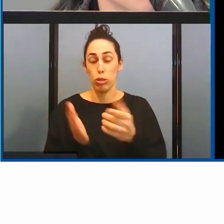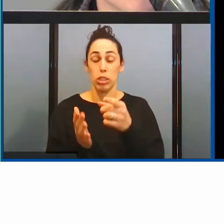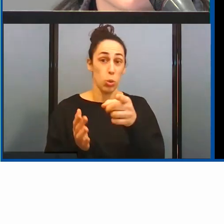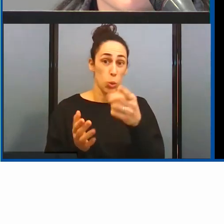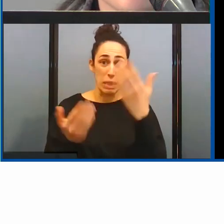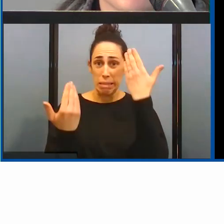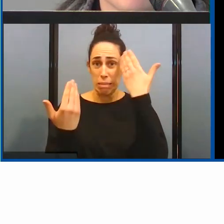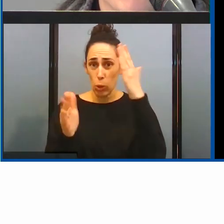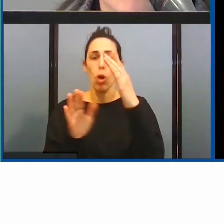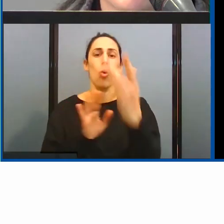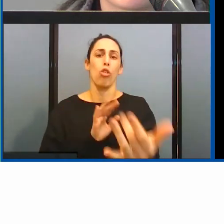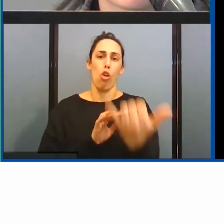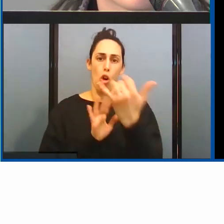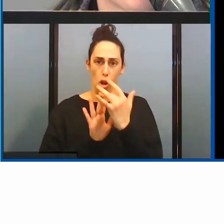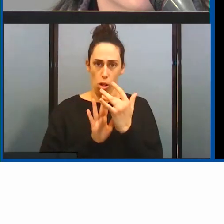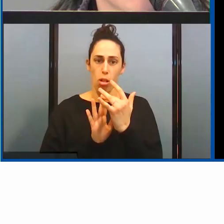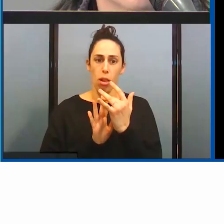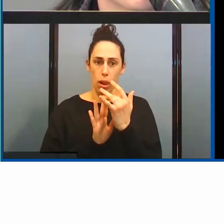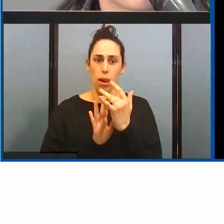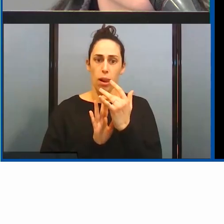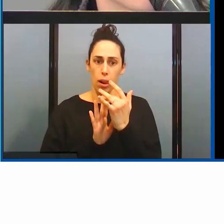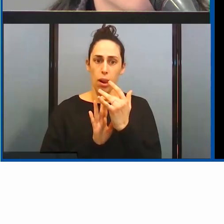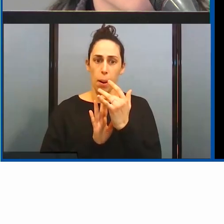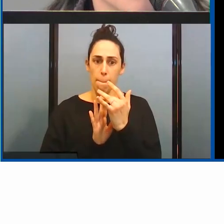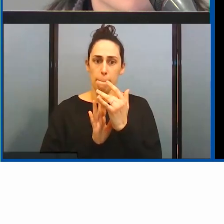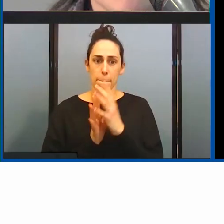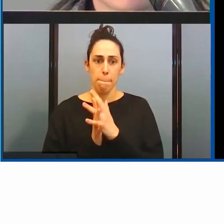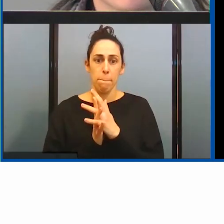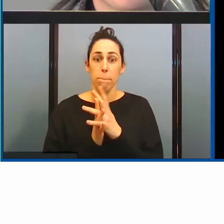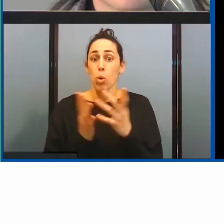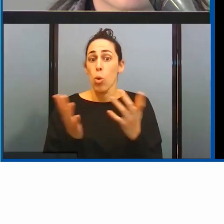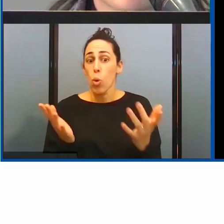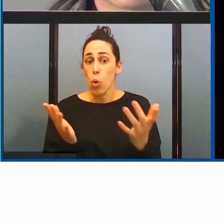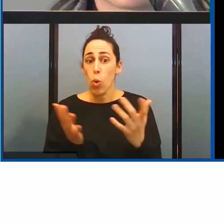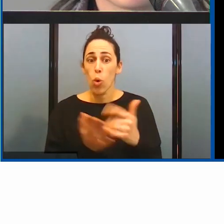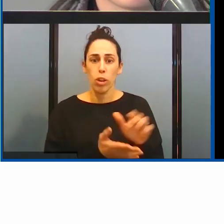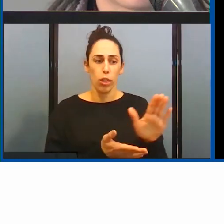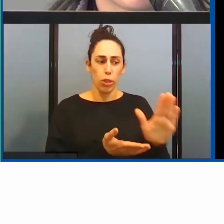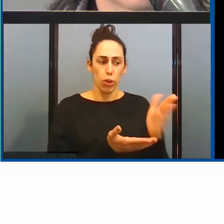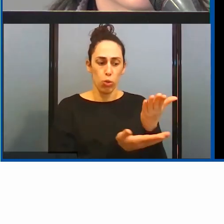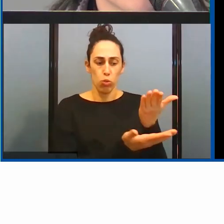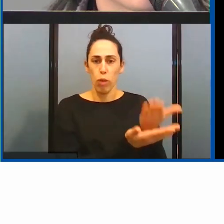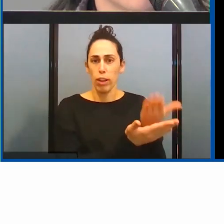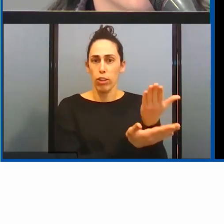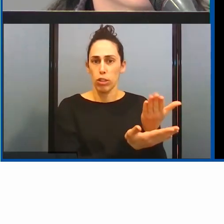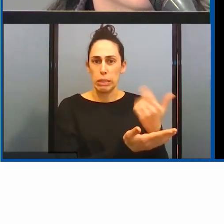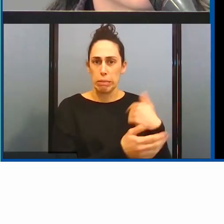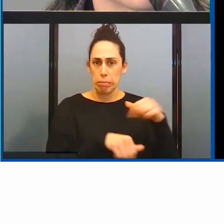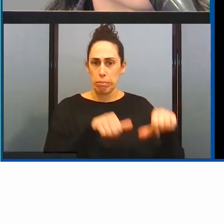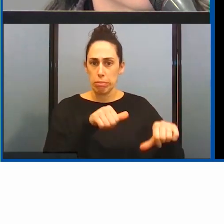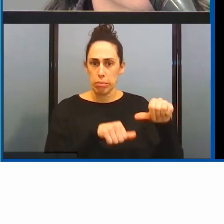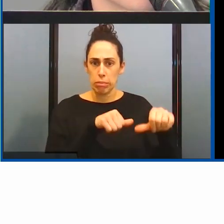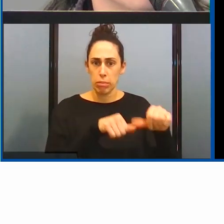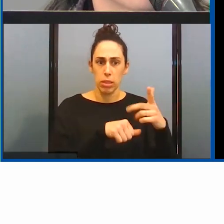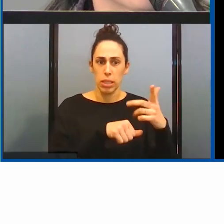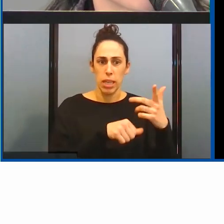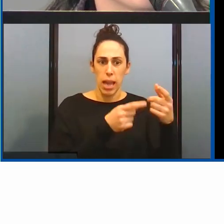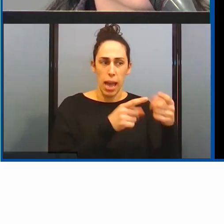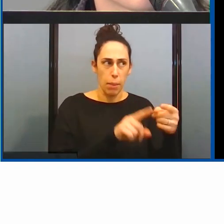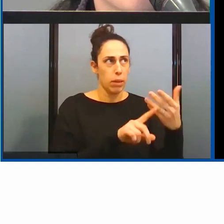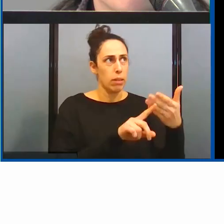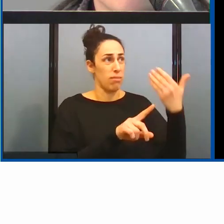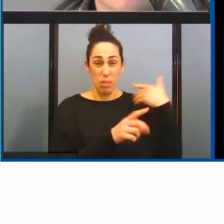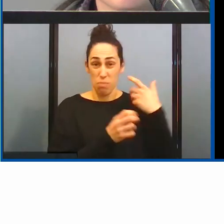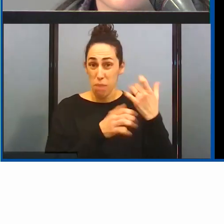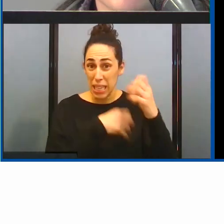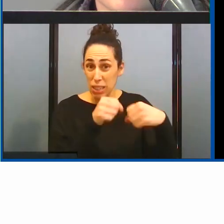seeking some guidance about what happens, because it may have happened a long time ago, they remember a little bit but not a lot, and then they're just trying to help figure it